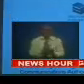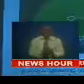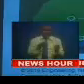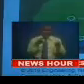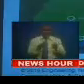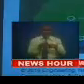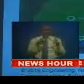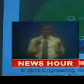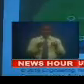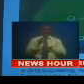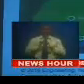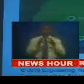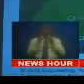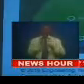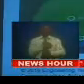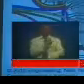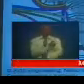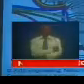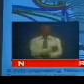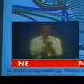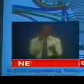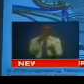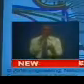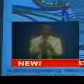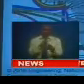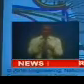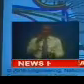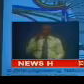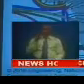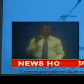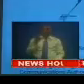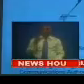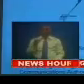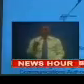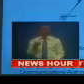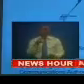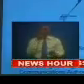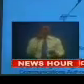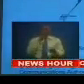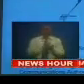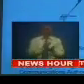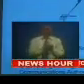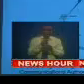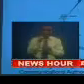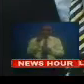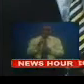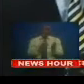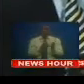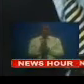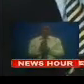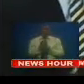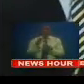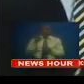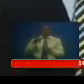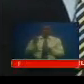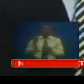The Director General of the National Communications Authority, Mr. William Tevi, noted that television-wide